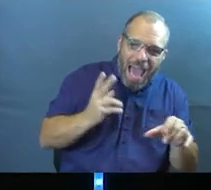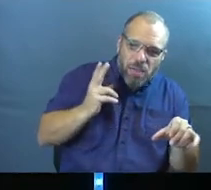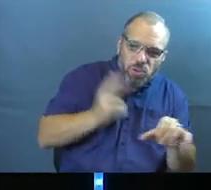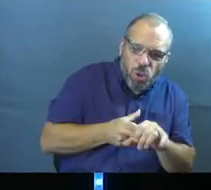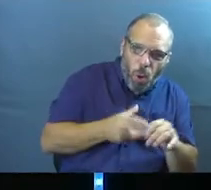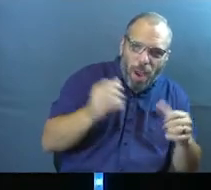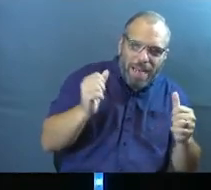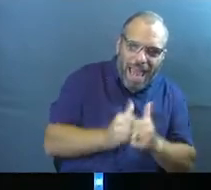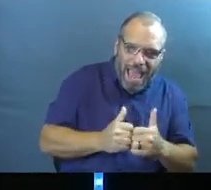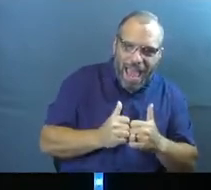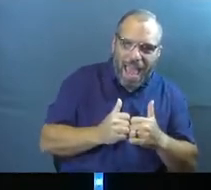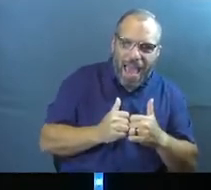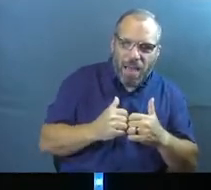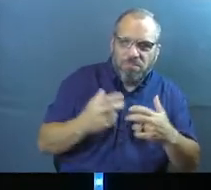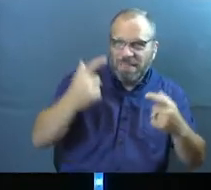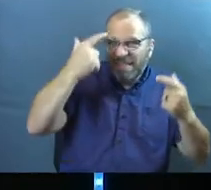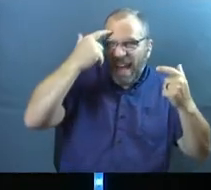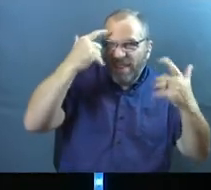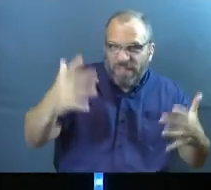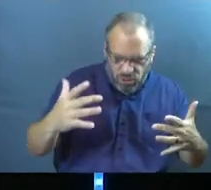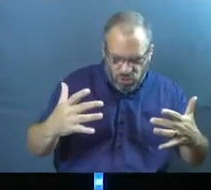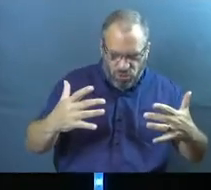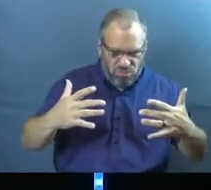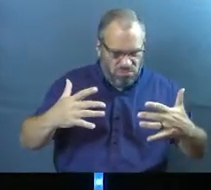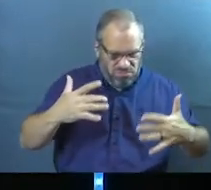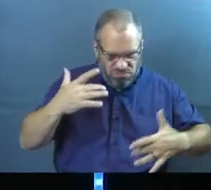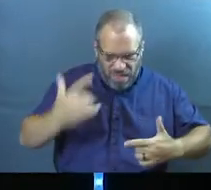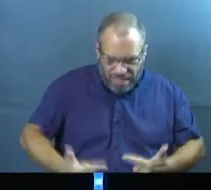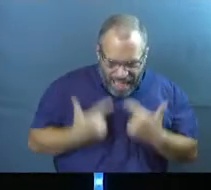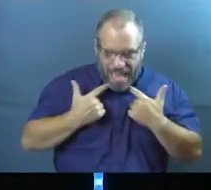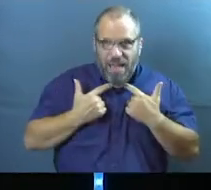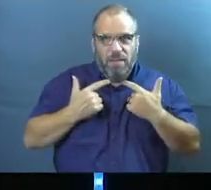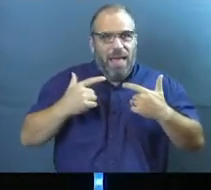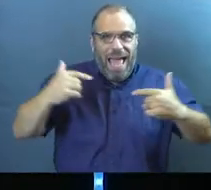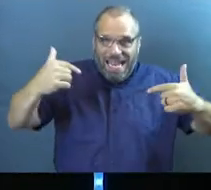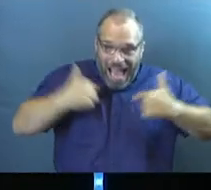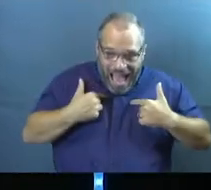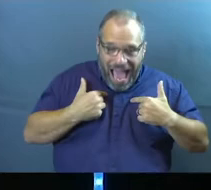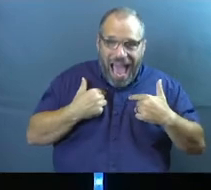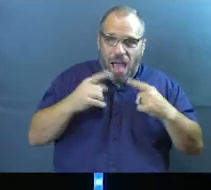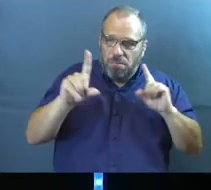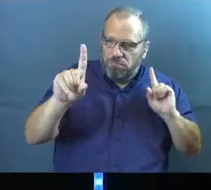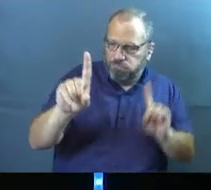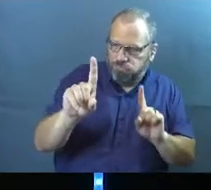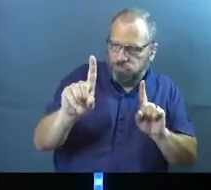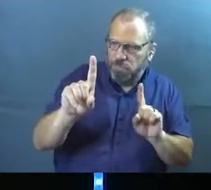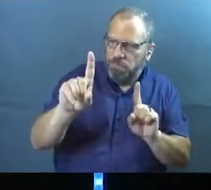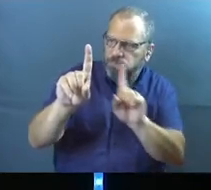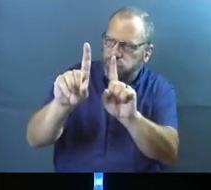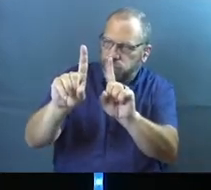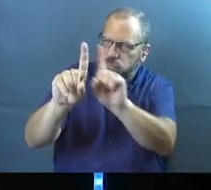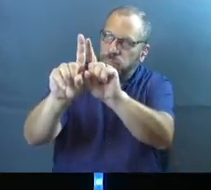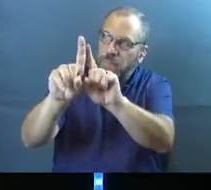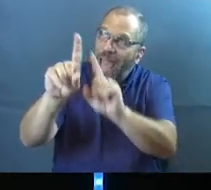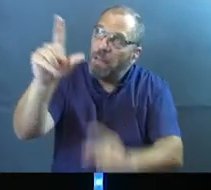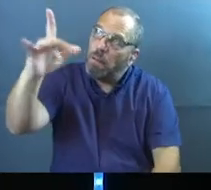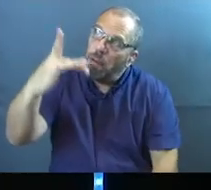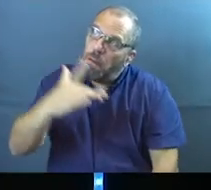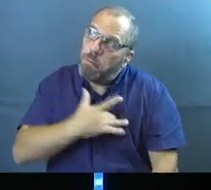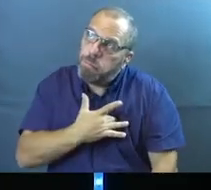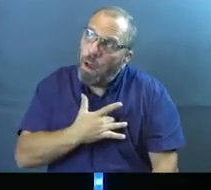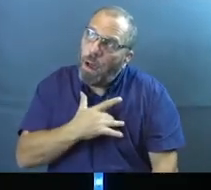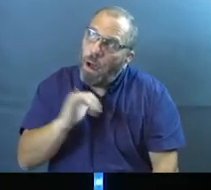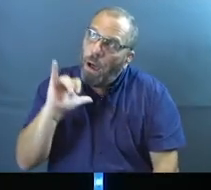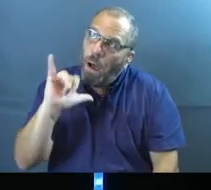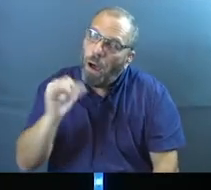go and have an adventure with what Jesus was doing in this man's life. And I got to get closer to God. I got to hear his voice. And I got